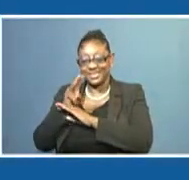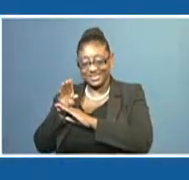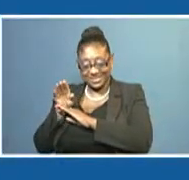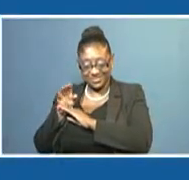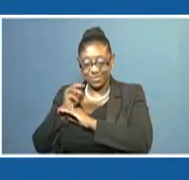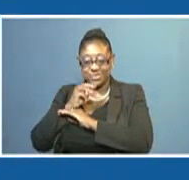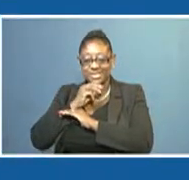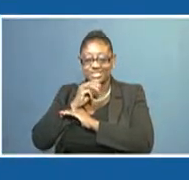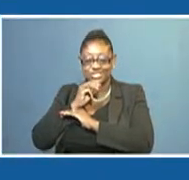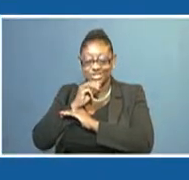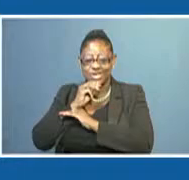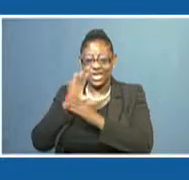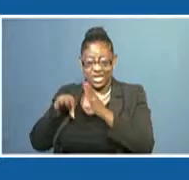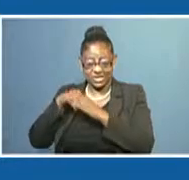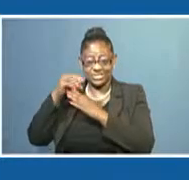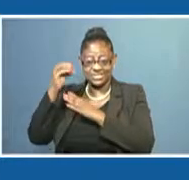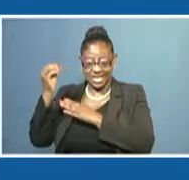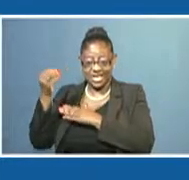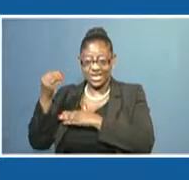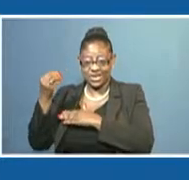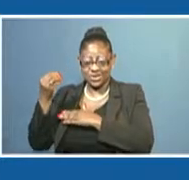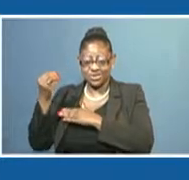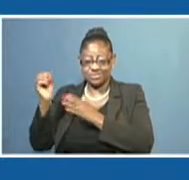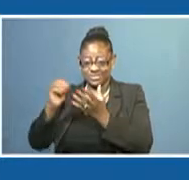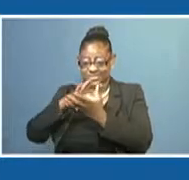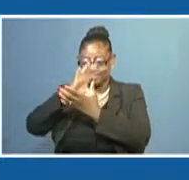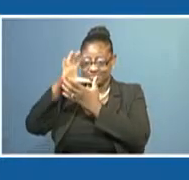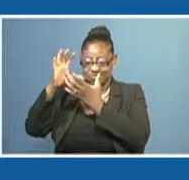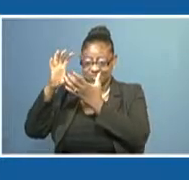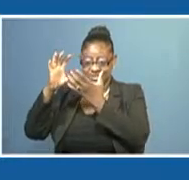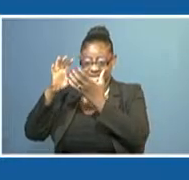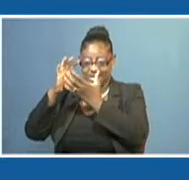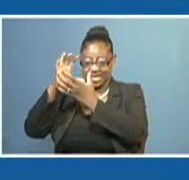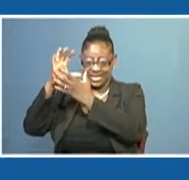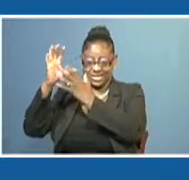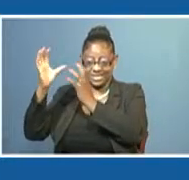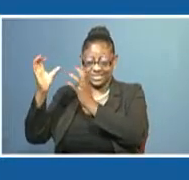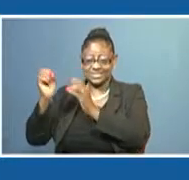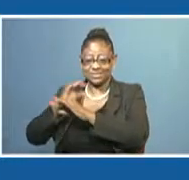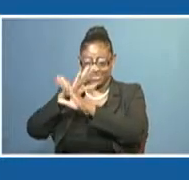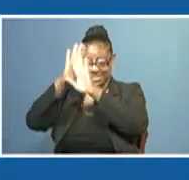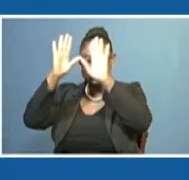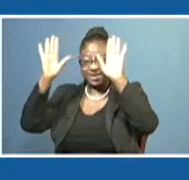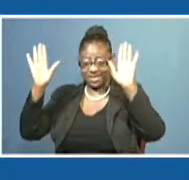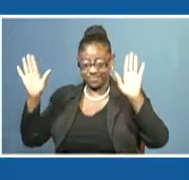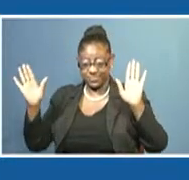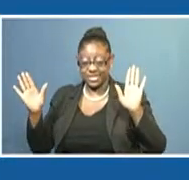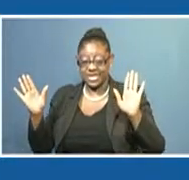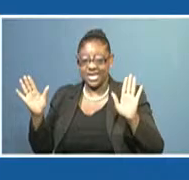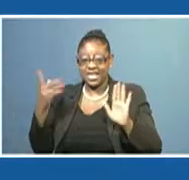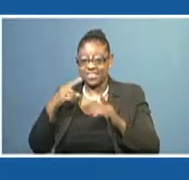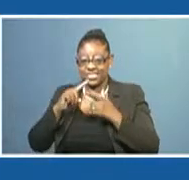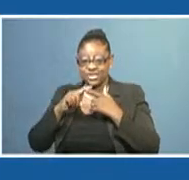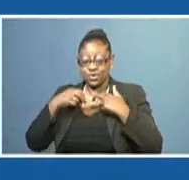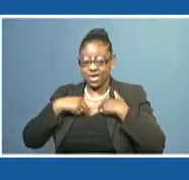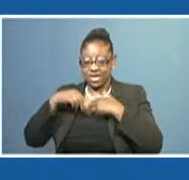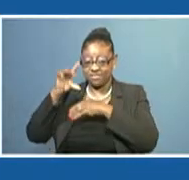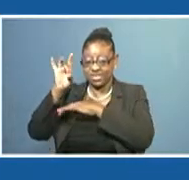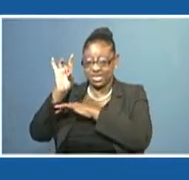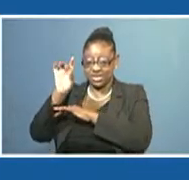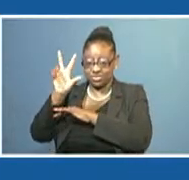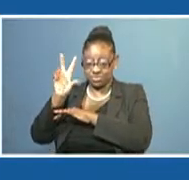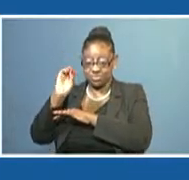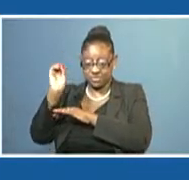evening, Makishla. Outside of our studios, mostly clear skies, temperature 77 degrees, the relative humidity at